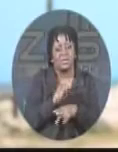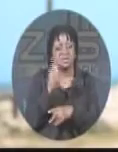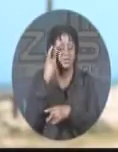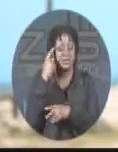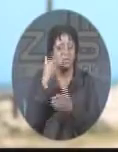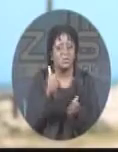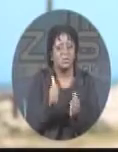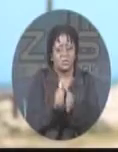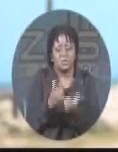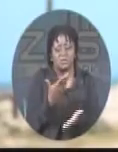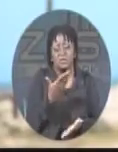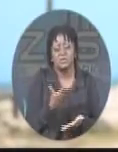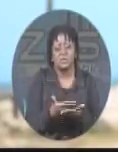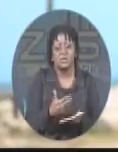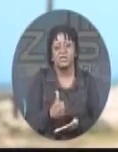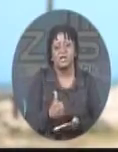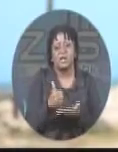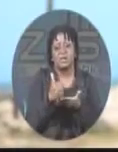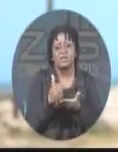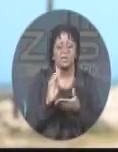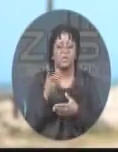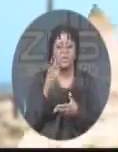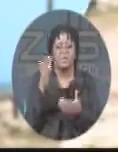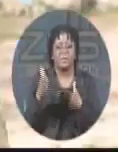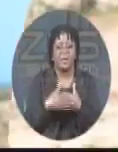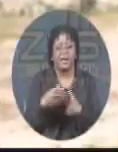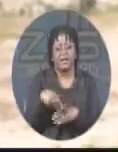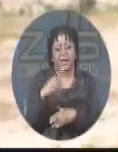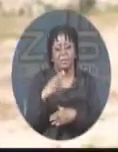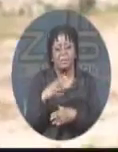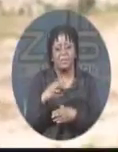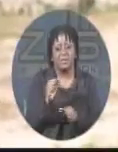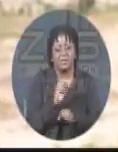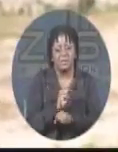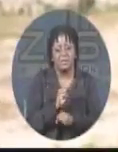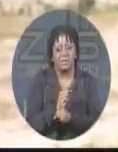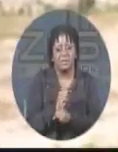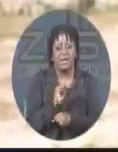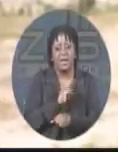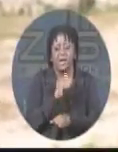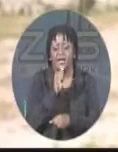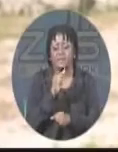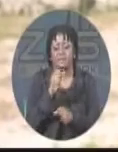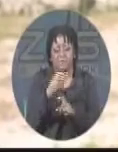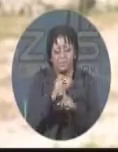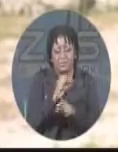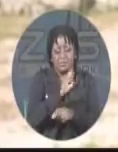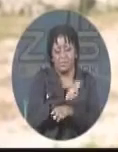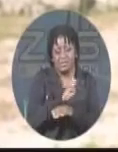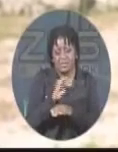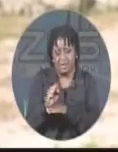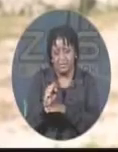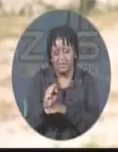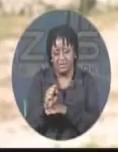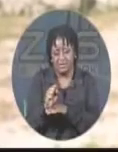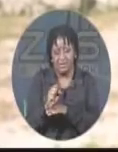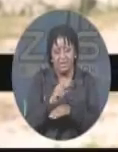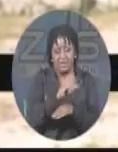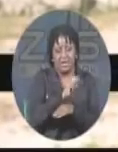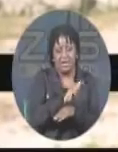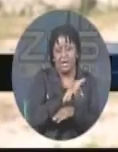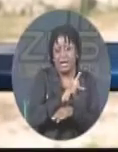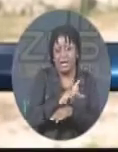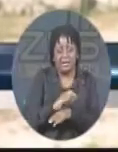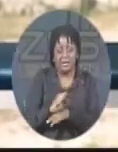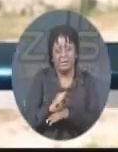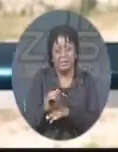with good help, it'll be back up and running. Well, I'm from San Salvador, so you know Acklins is almost like San Salvador, so I'm at home.